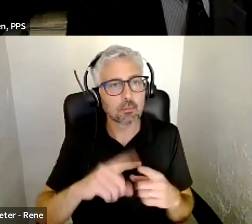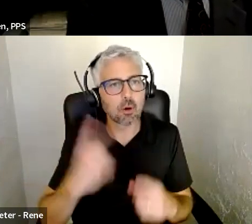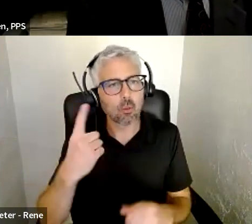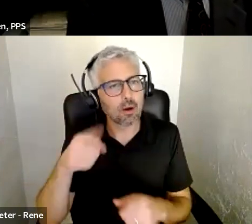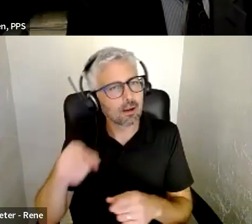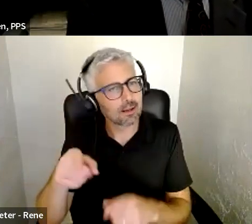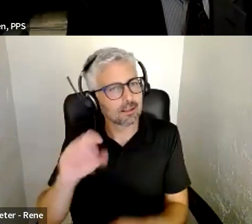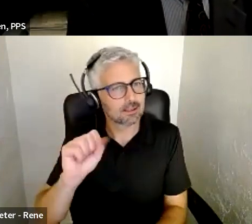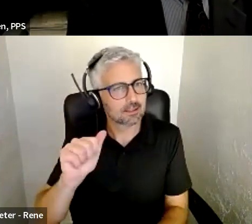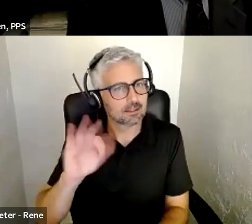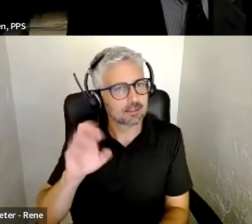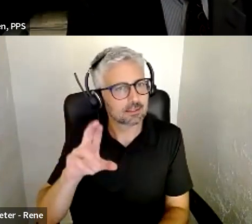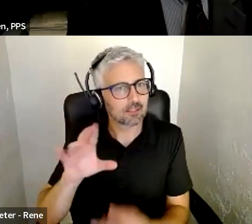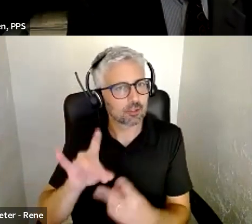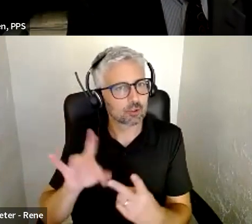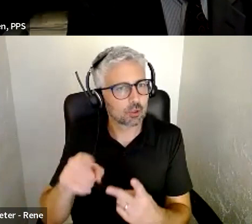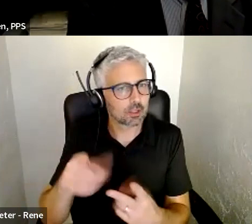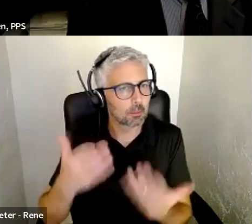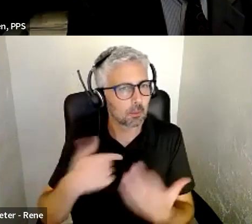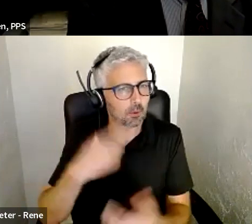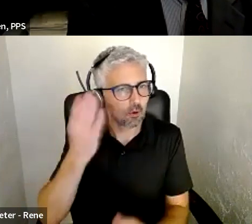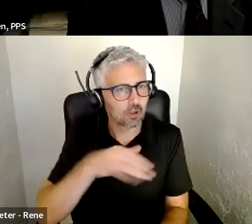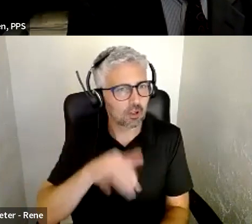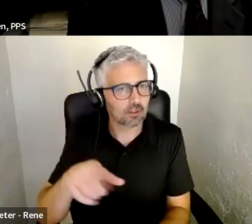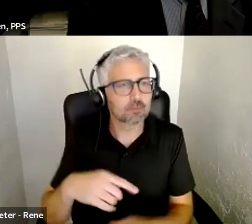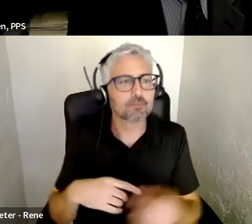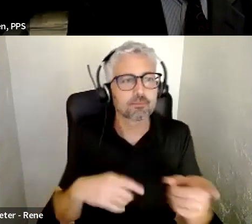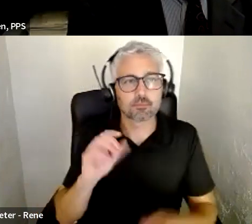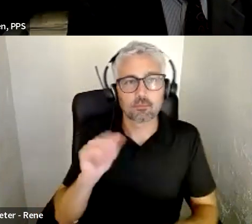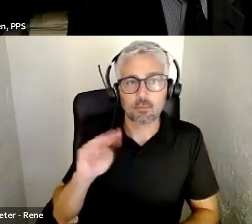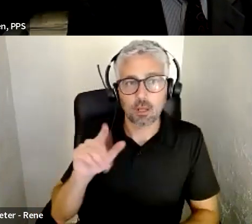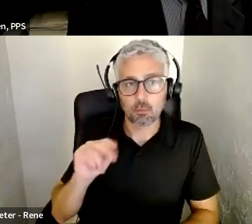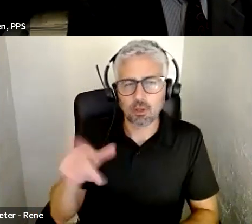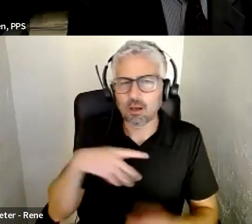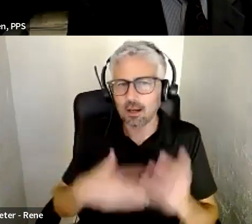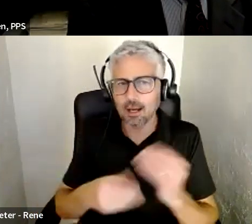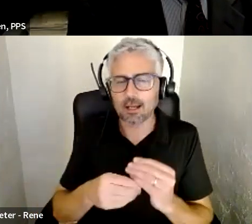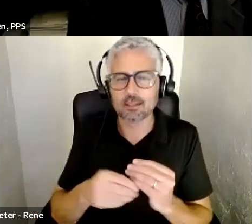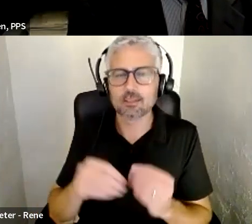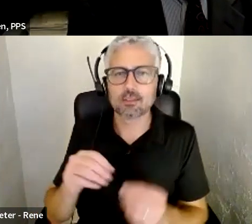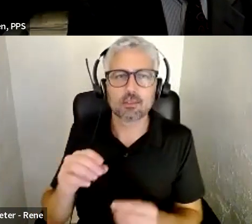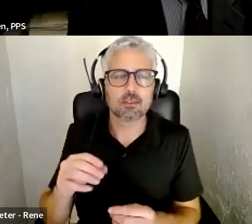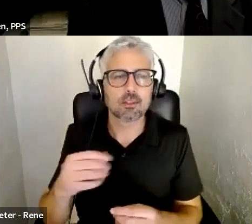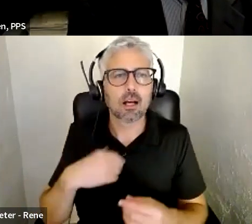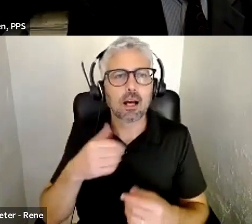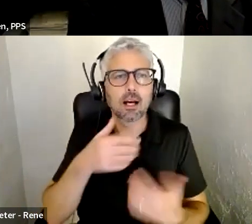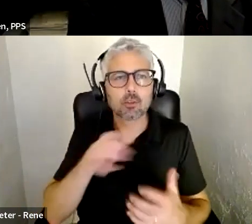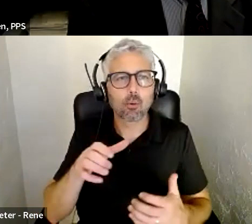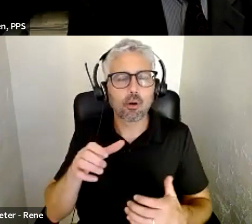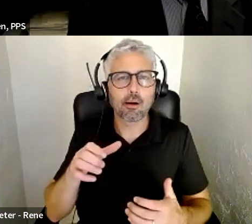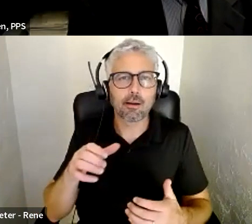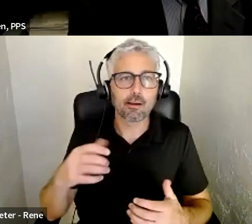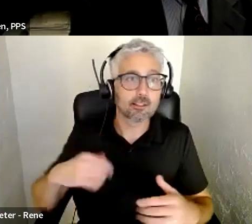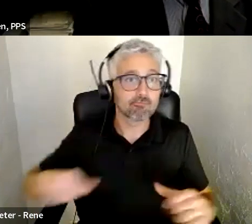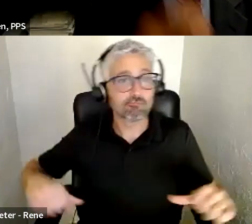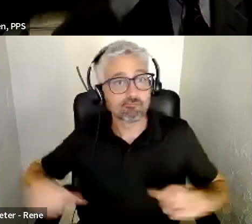Choice. I just want to add to that, Nicole, for what it's worth, without sounding boastful, but I've spent a lot